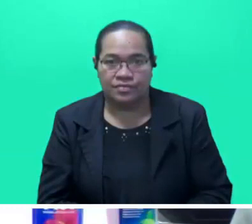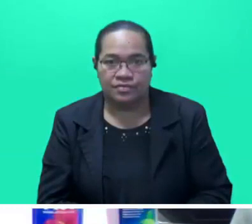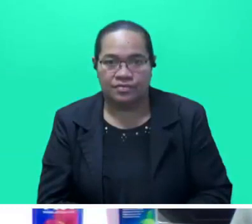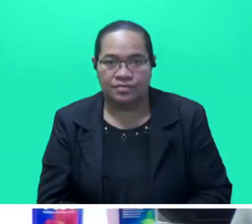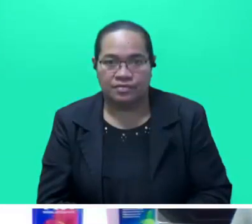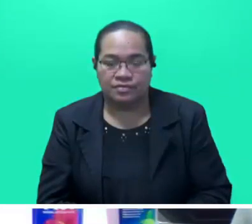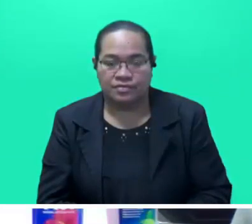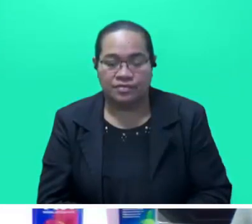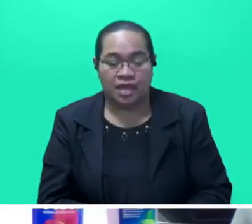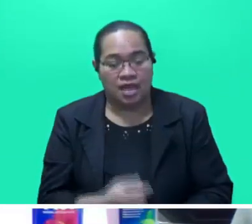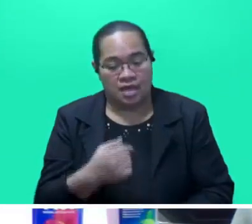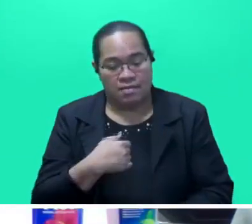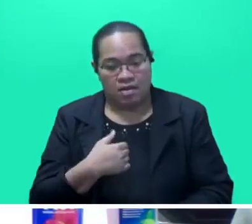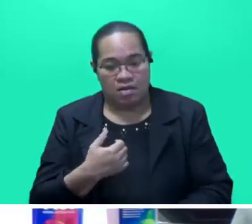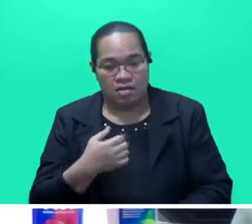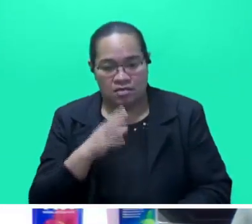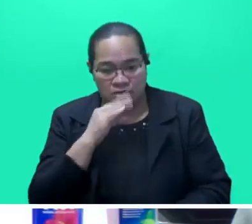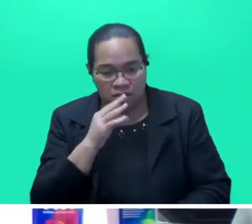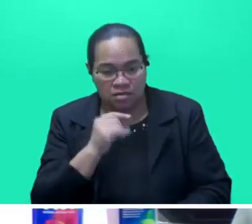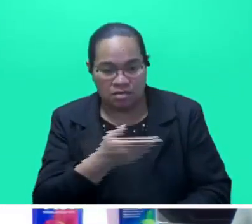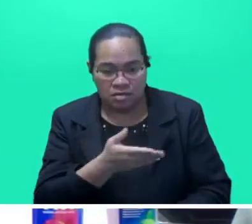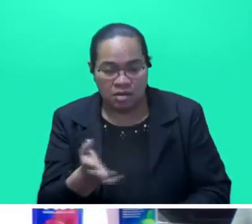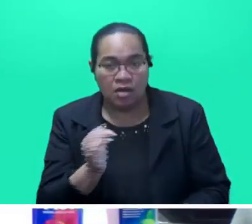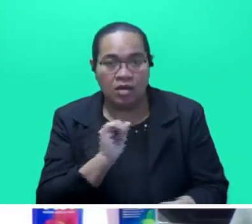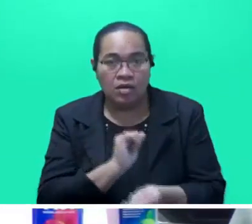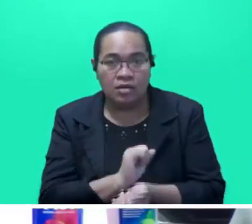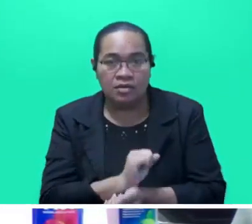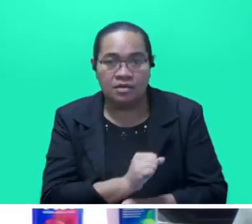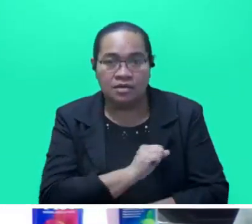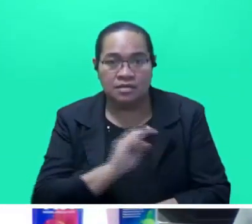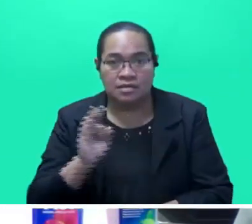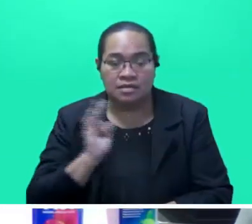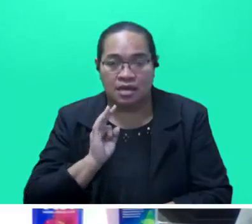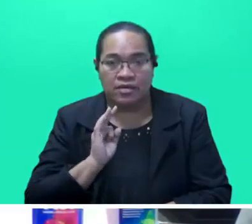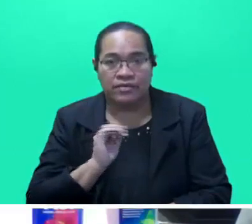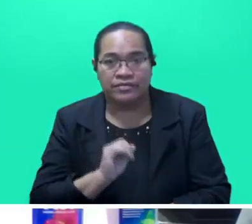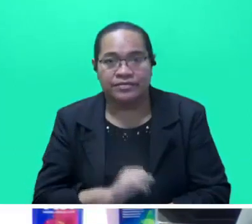Mr. Speaker, sir, as I mentioned to correctional officers during my recent tour of the Suva Correction Center,